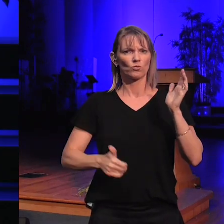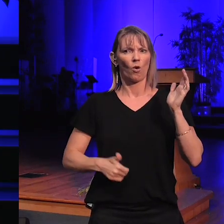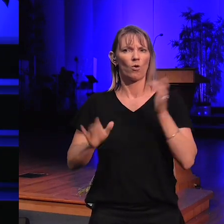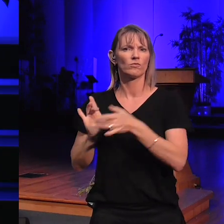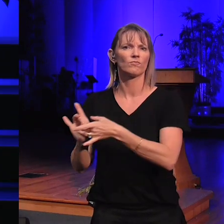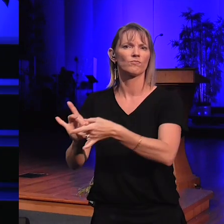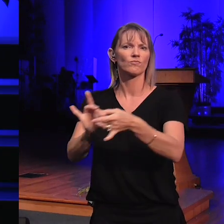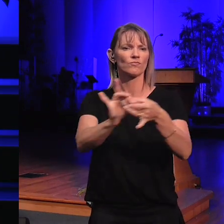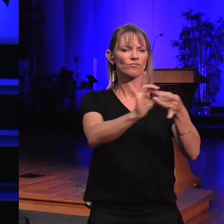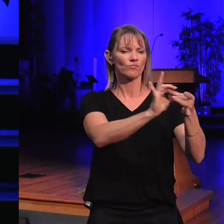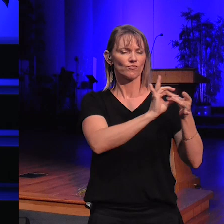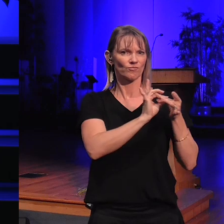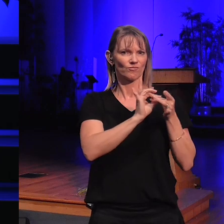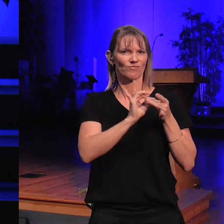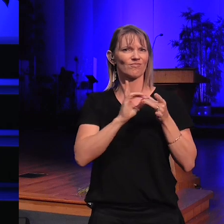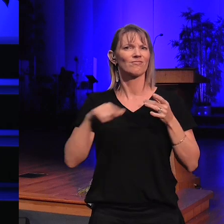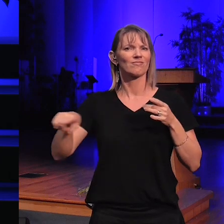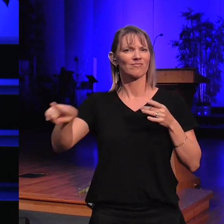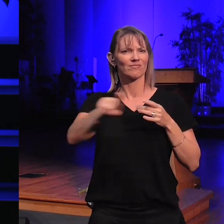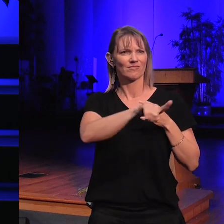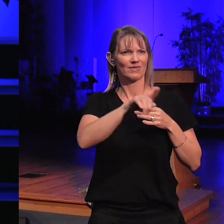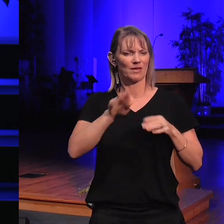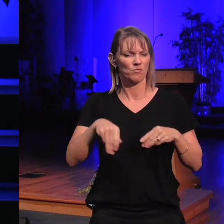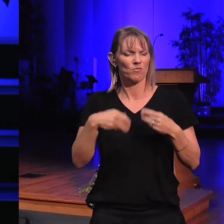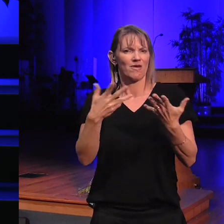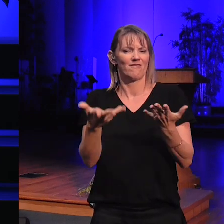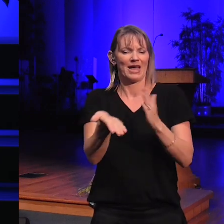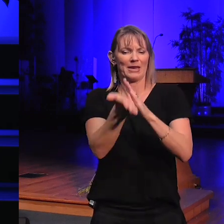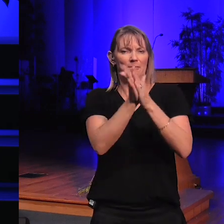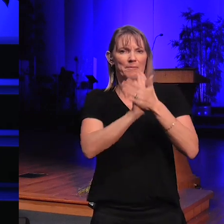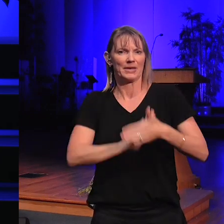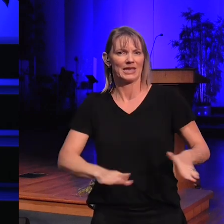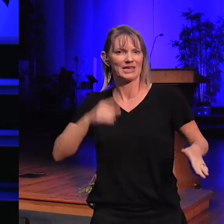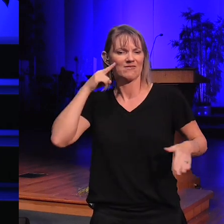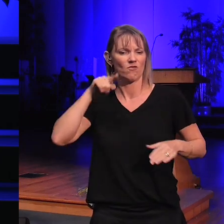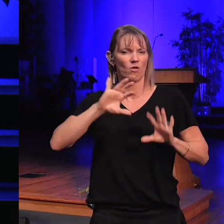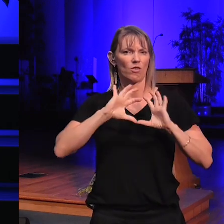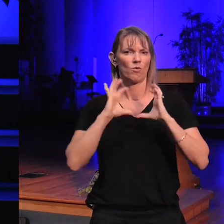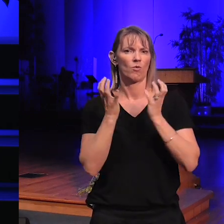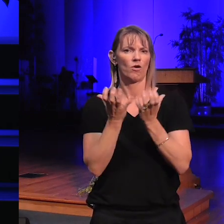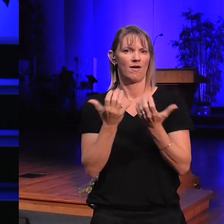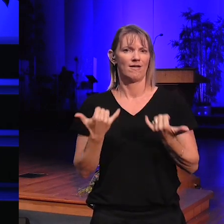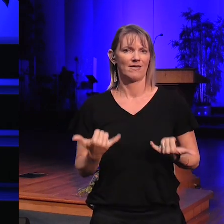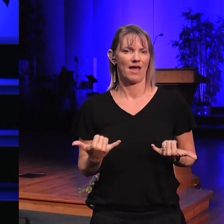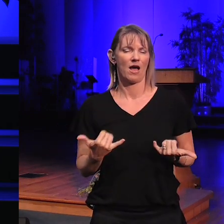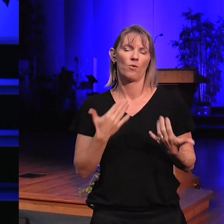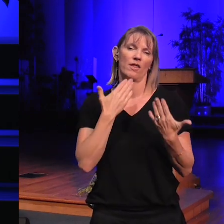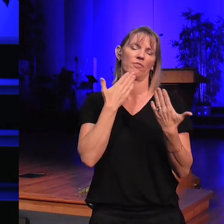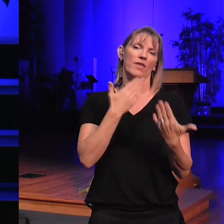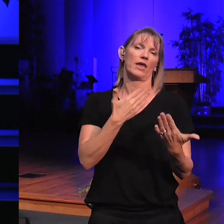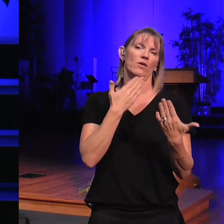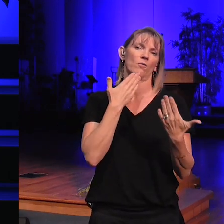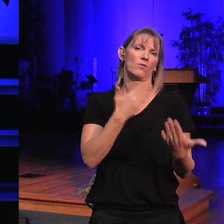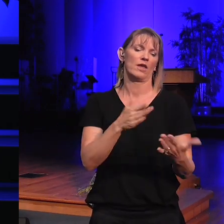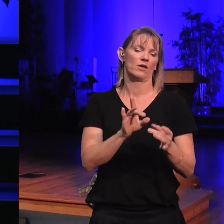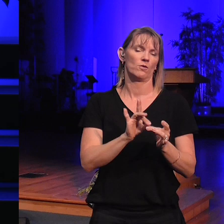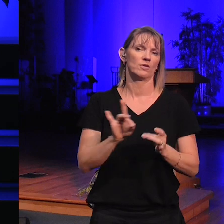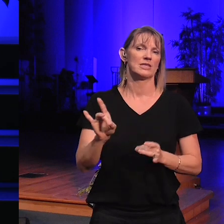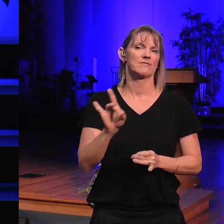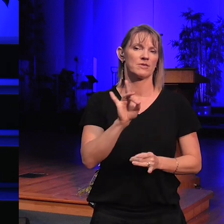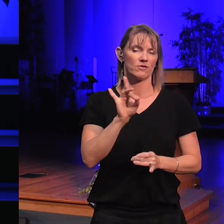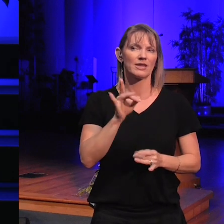souls and they bring peace to this world now. Thank you,